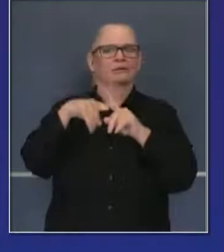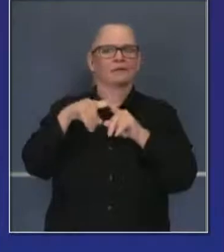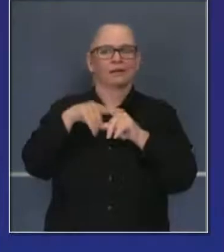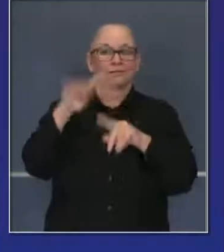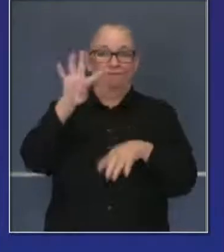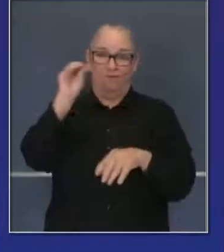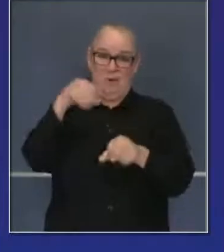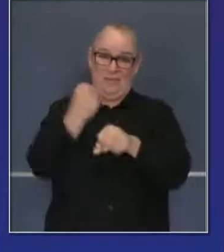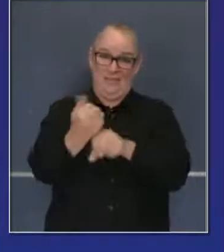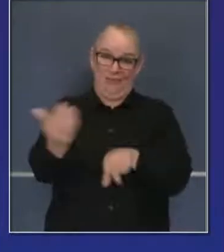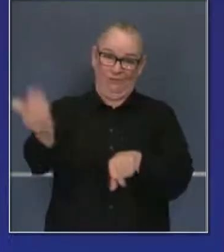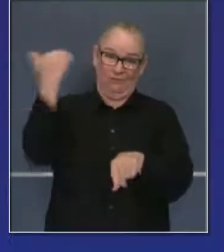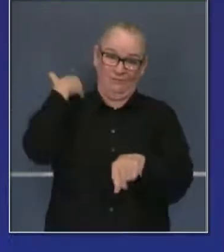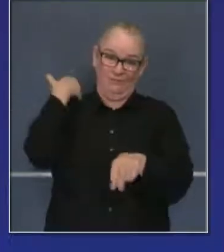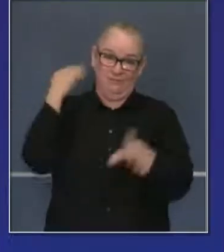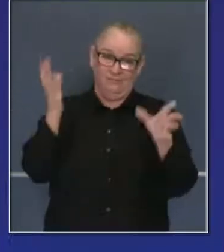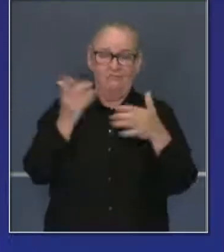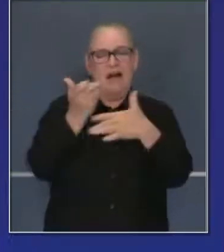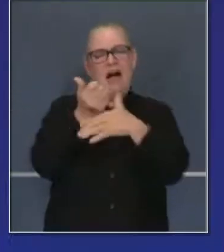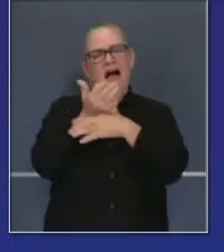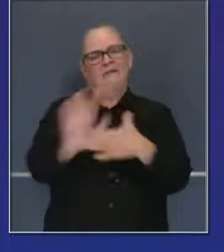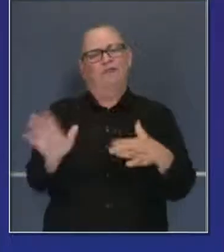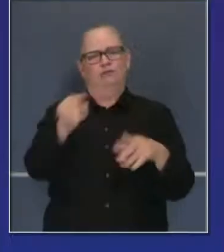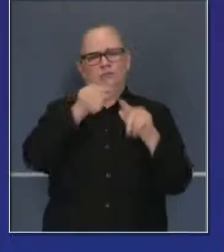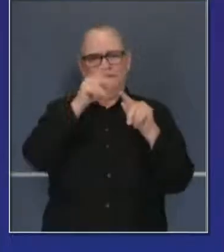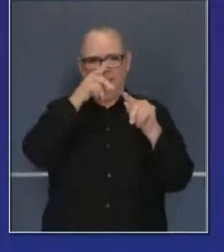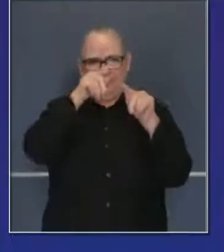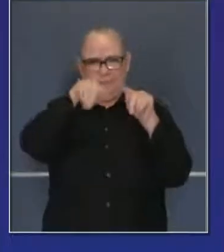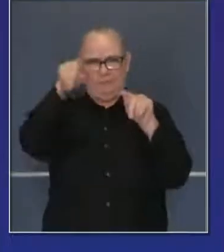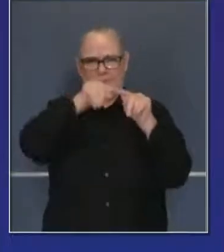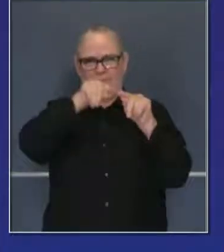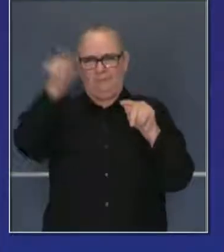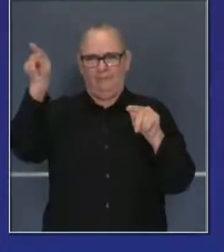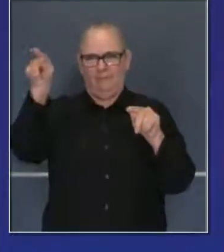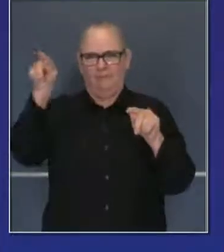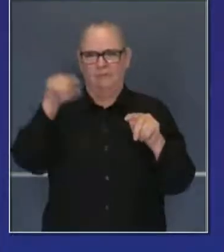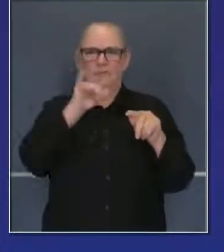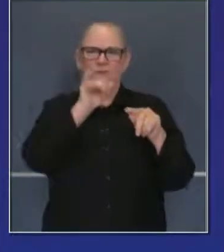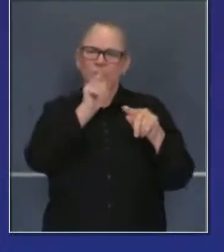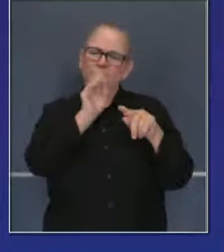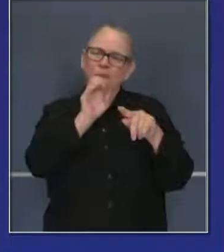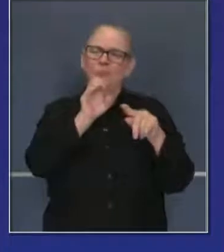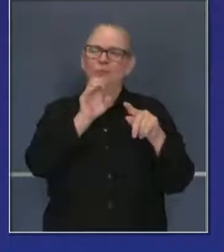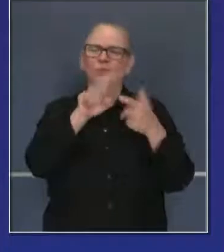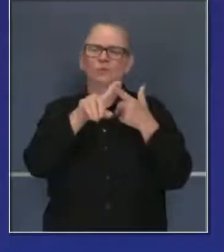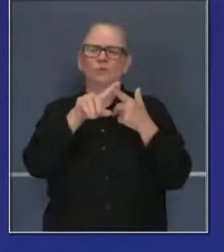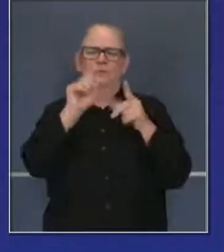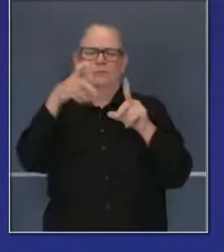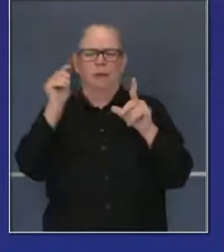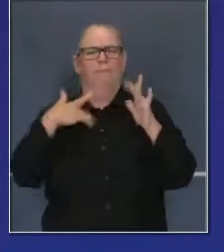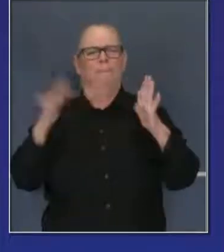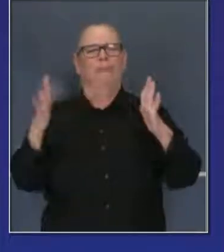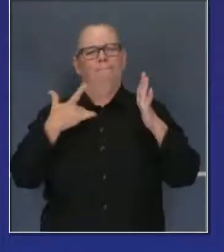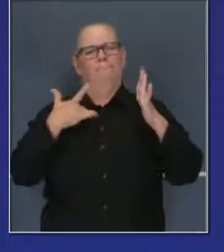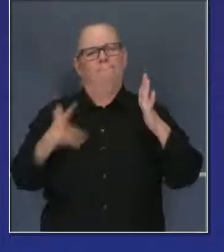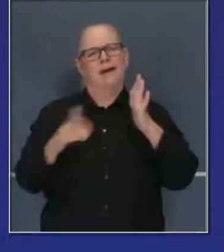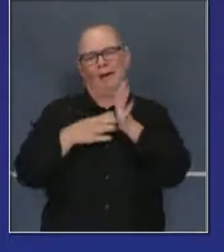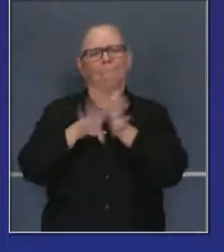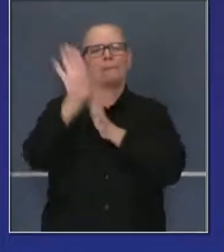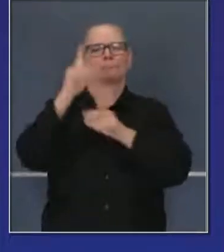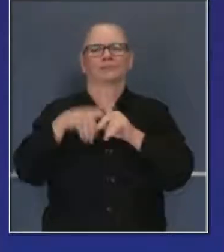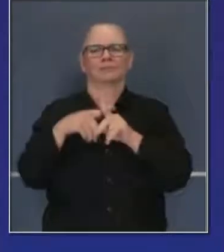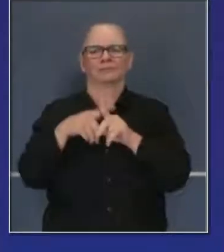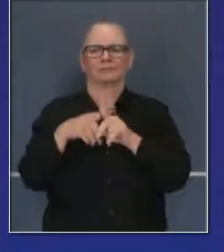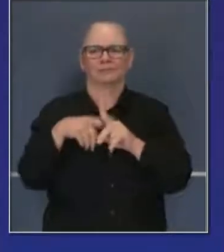average temperatures between June and September here in the state of California increase from roughly 71 degrees to about